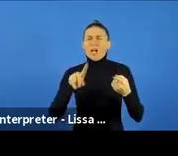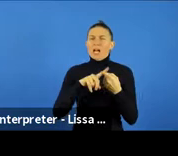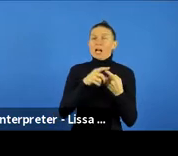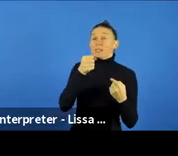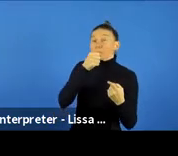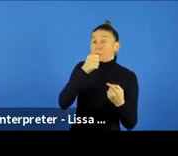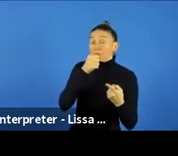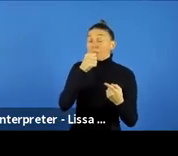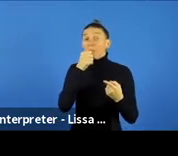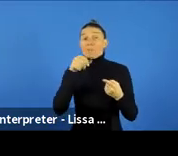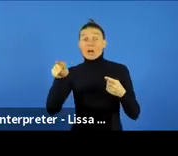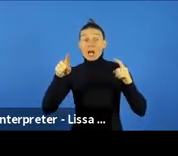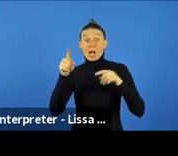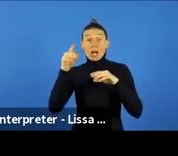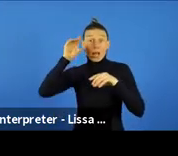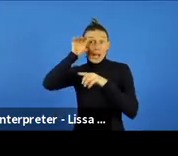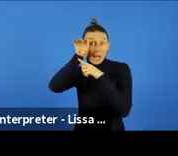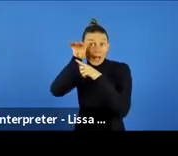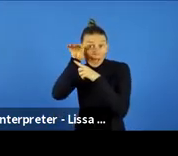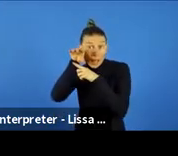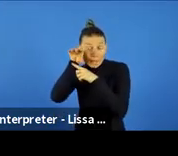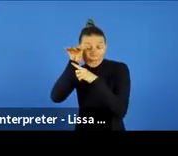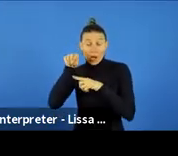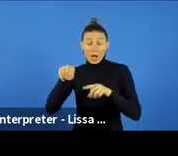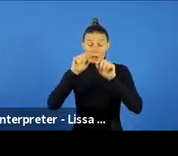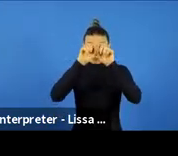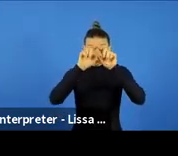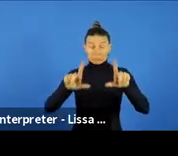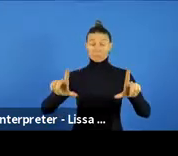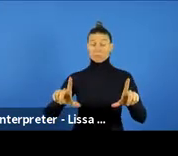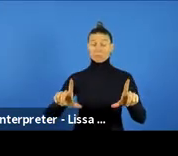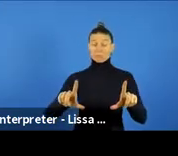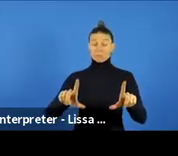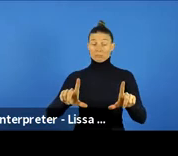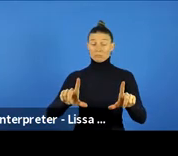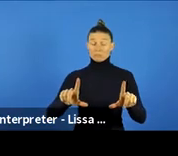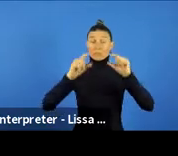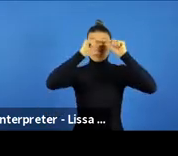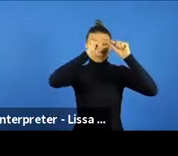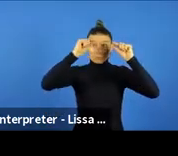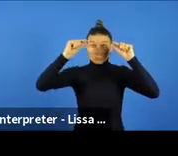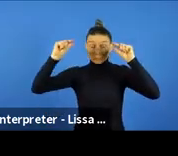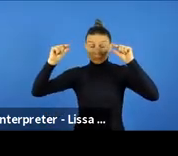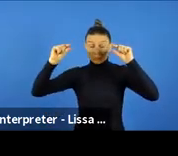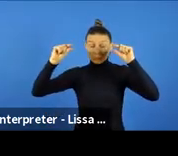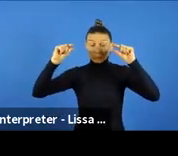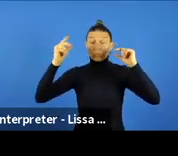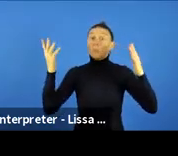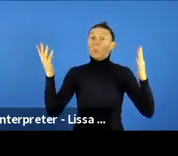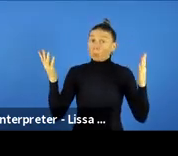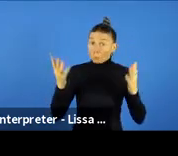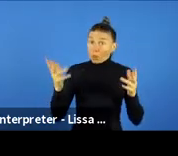camera, you'd have a display. And this whole set of features and combination in total is a medical product that is